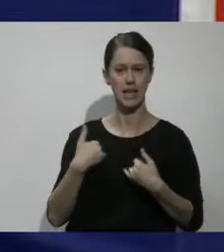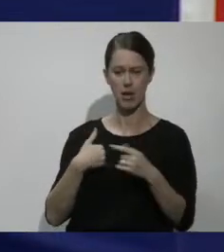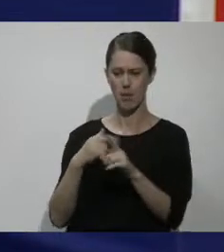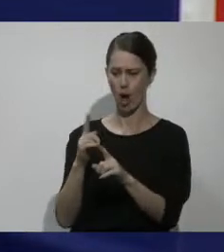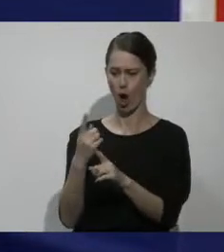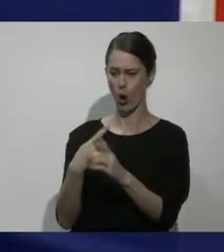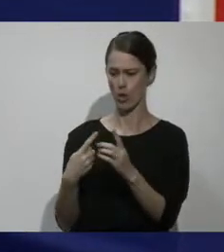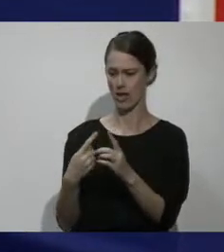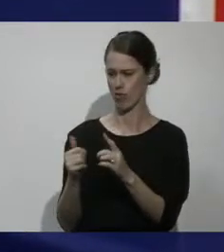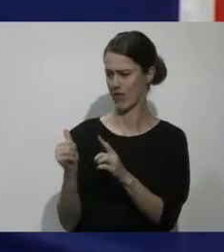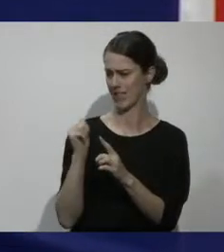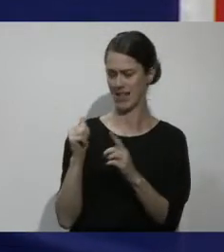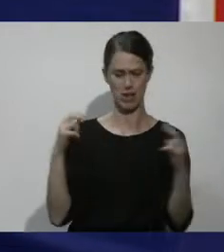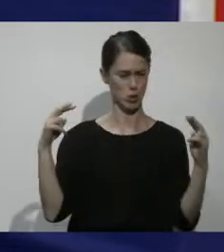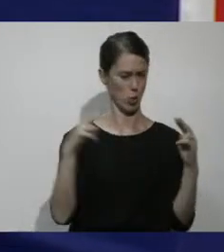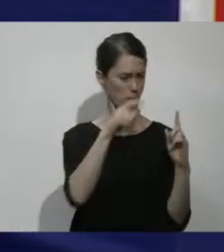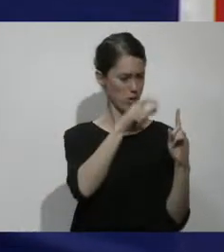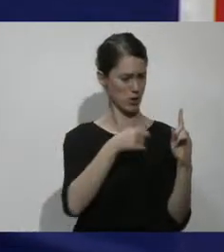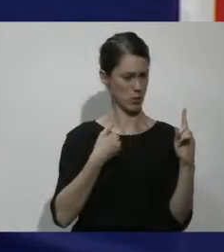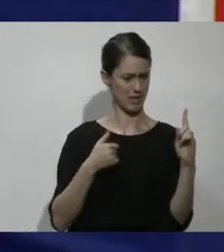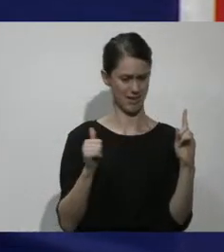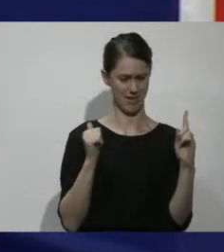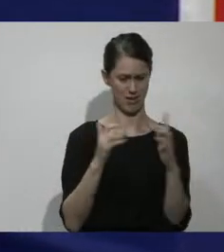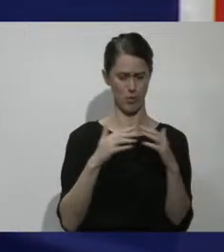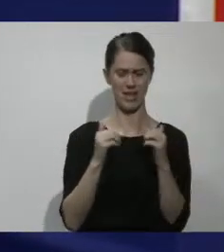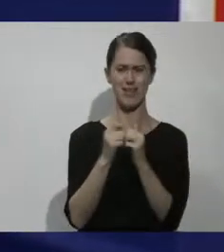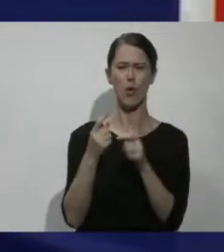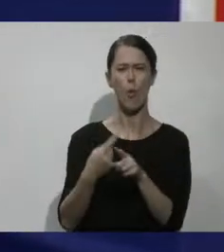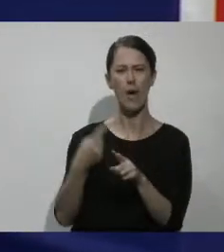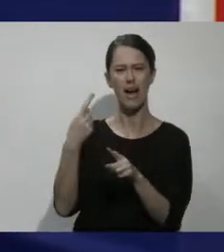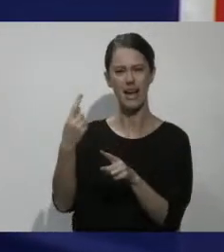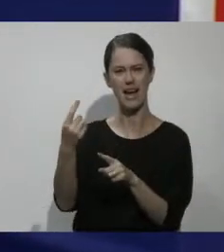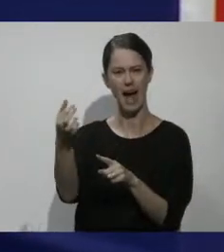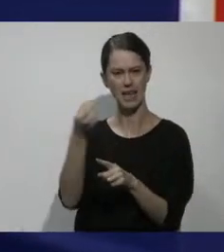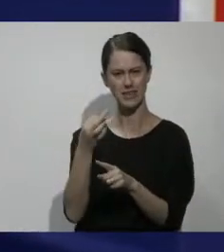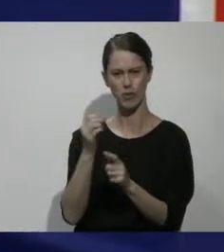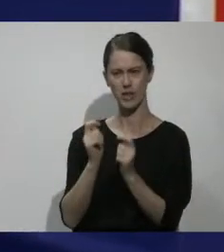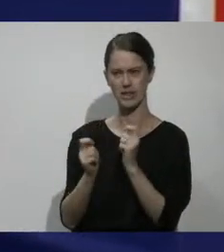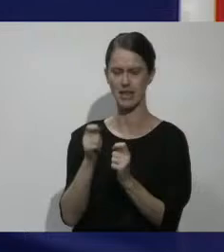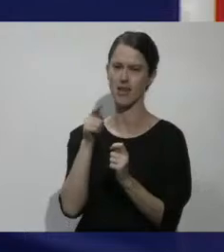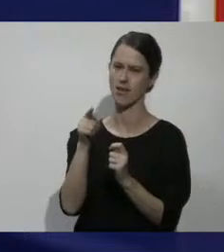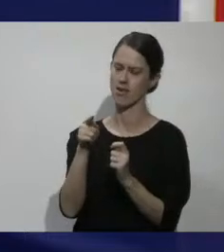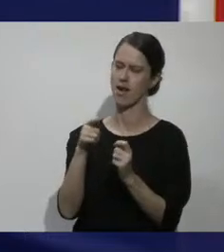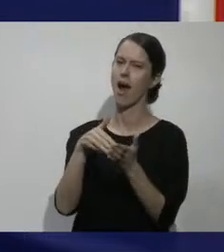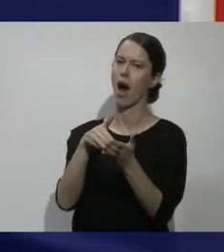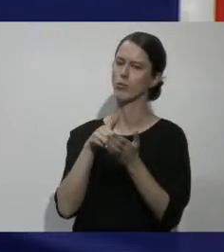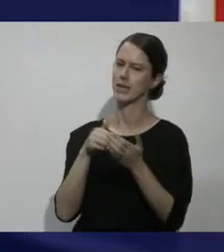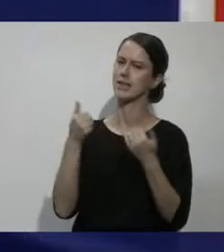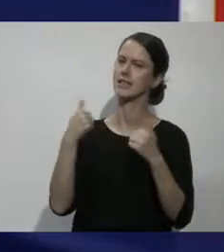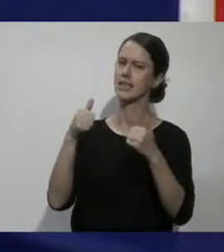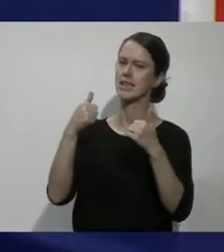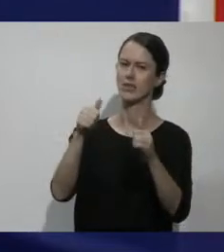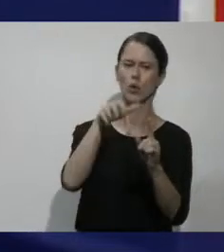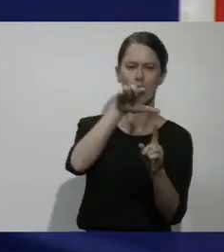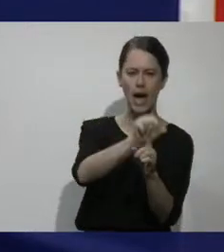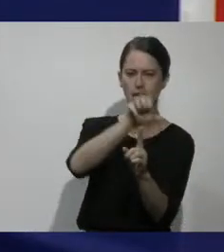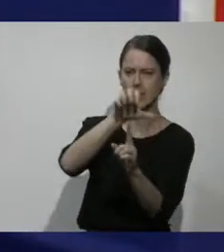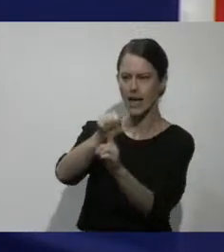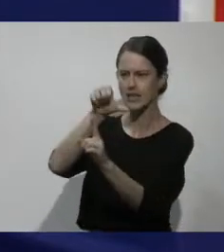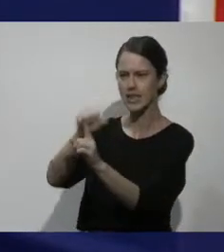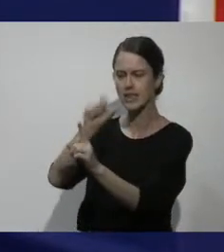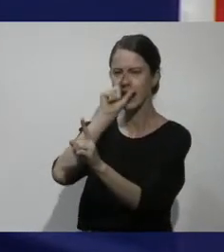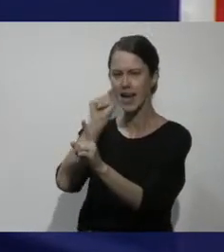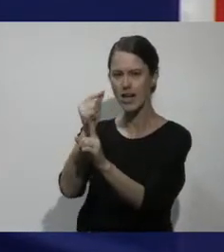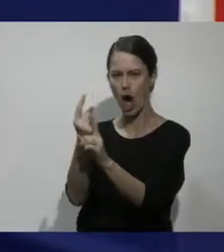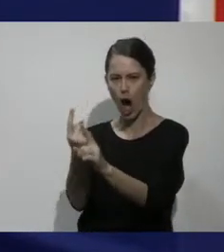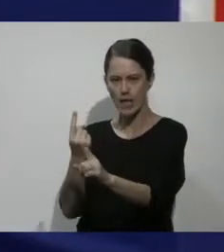been on the weekend. And so this is a really critical measure for our success in being able to rapidly identify cases, isolate them,